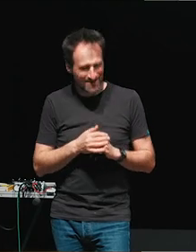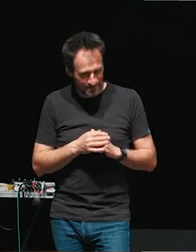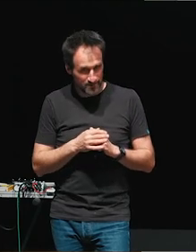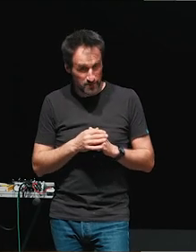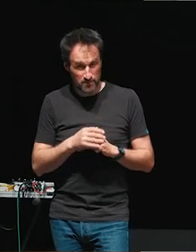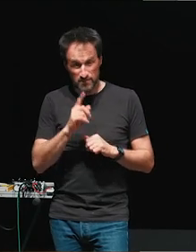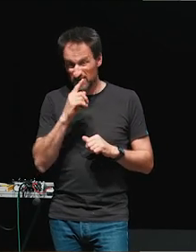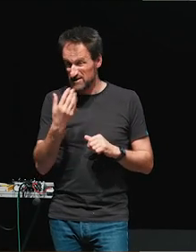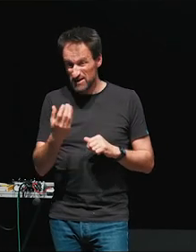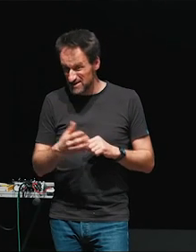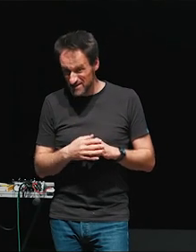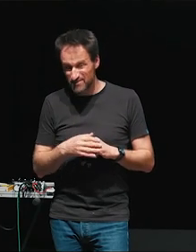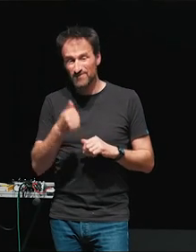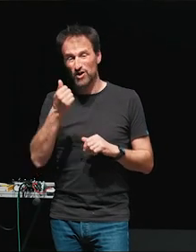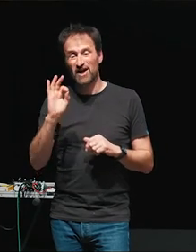another feature,